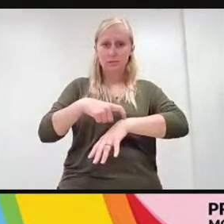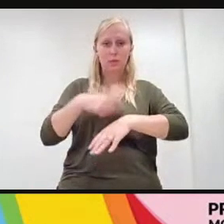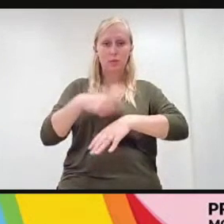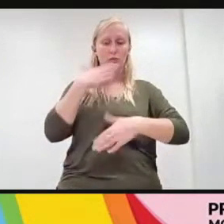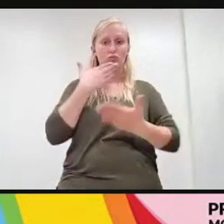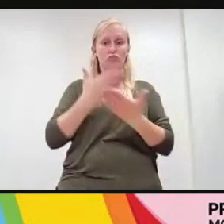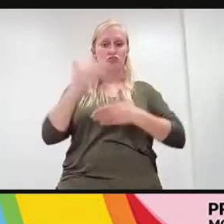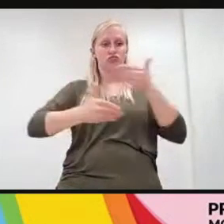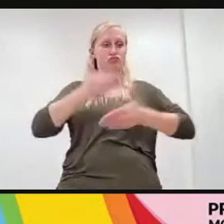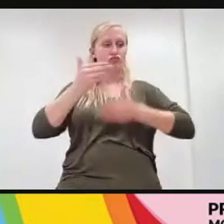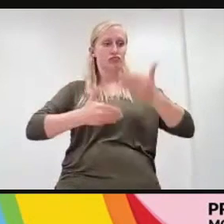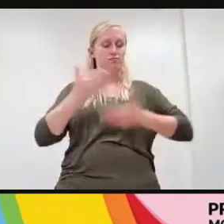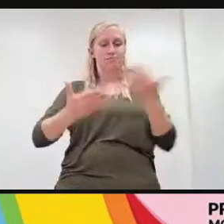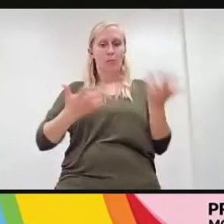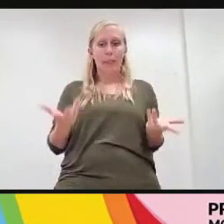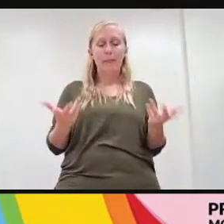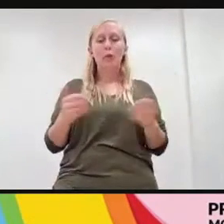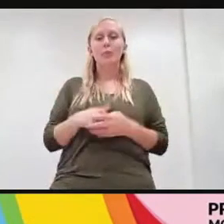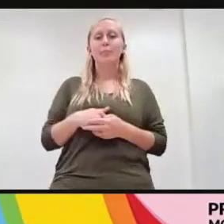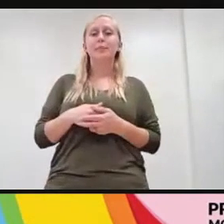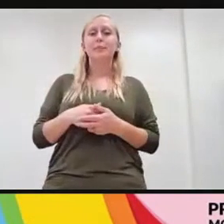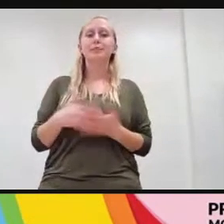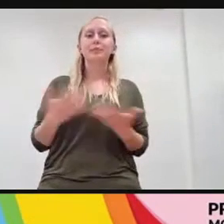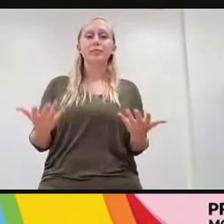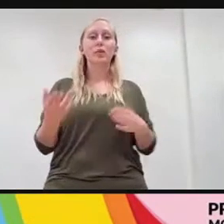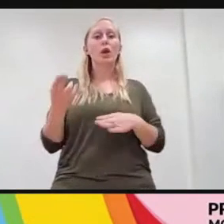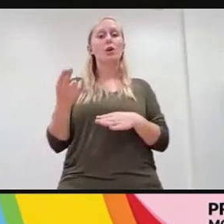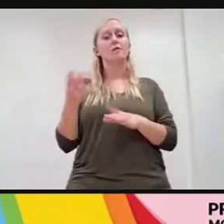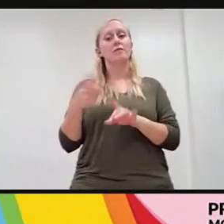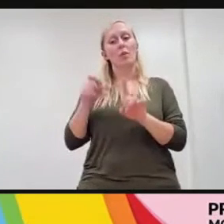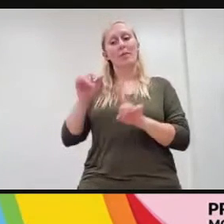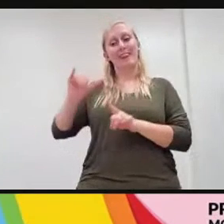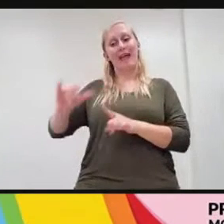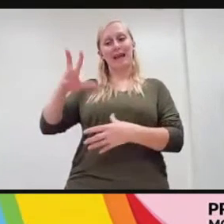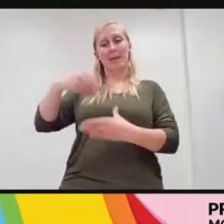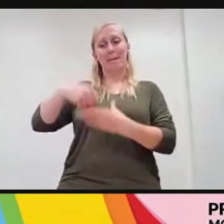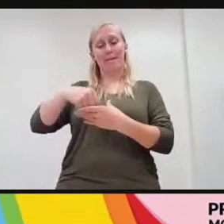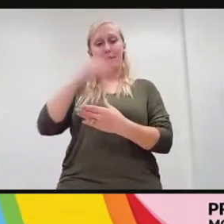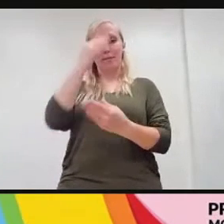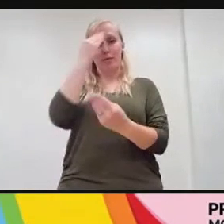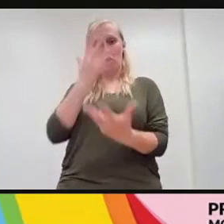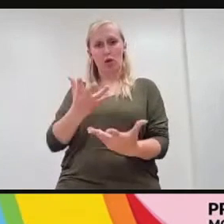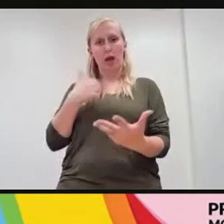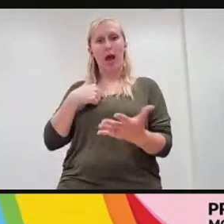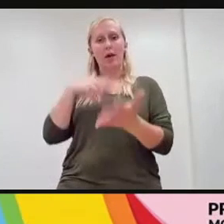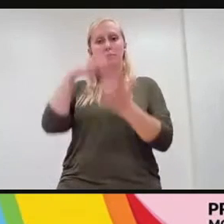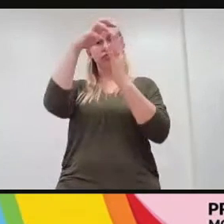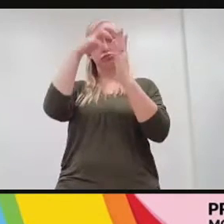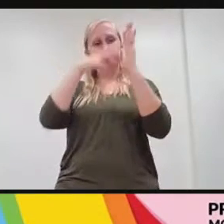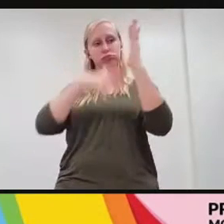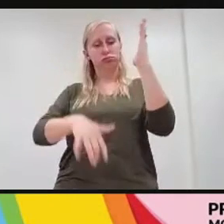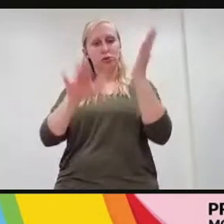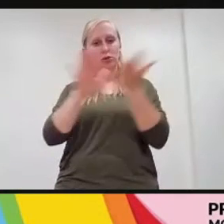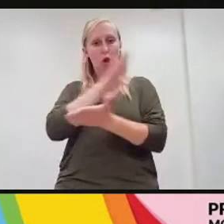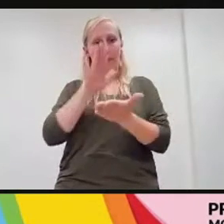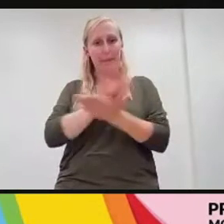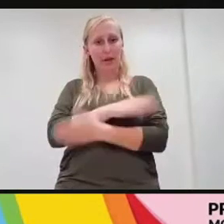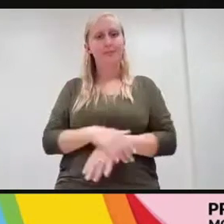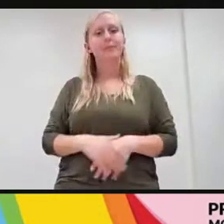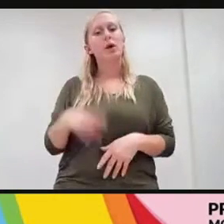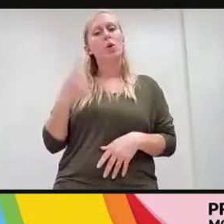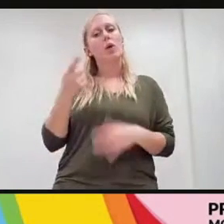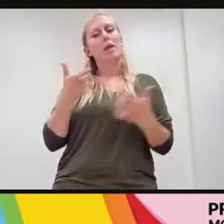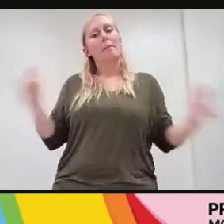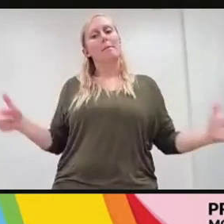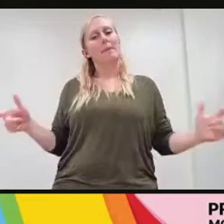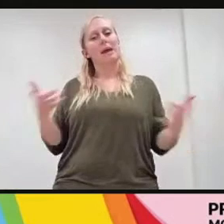well. But based on that input, I was able to draft a document. So one of the big outcomes